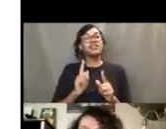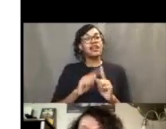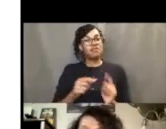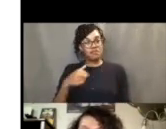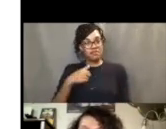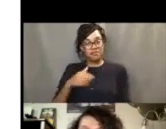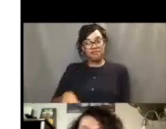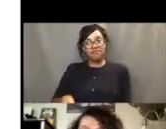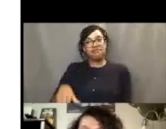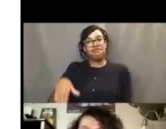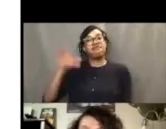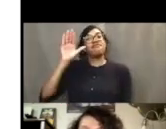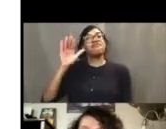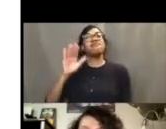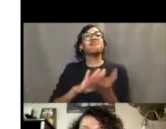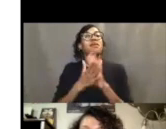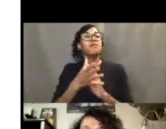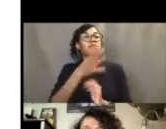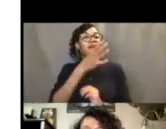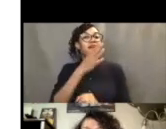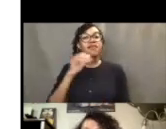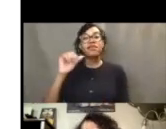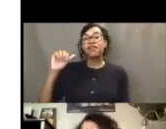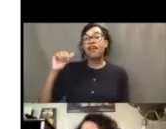Milwaukee public school roots run deep.